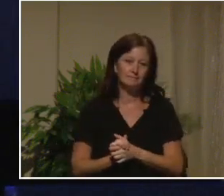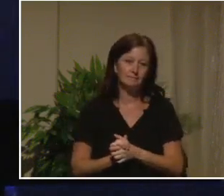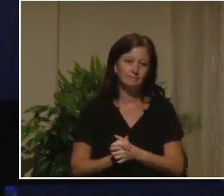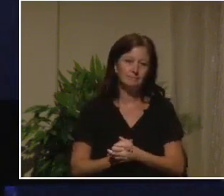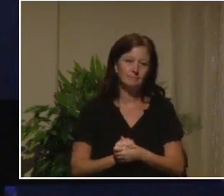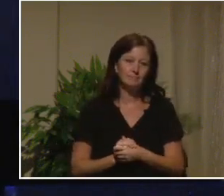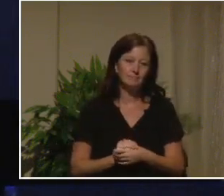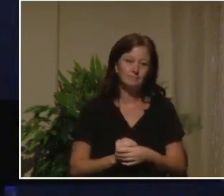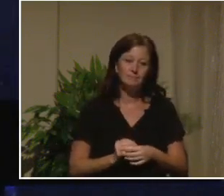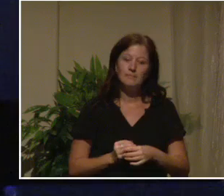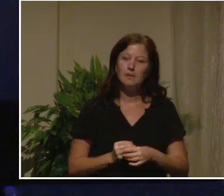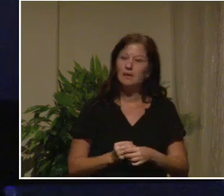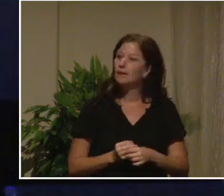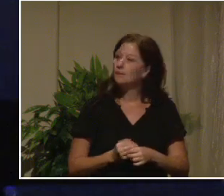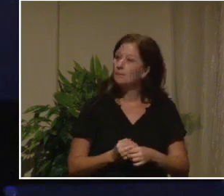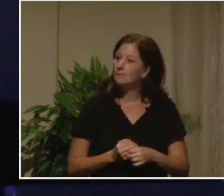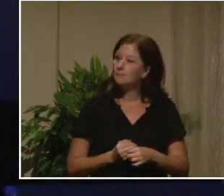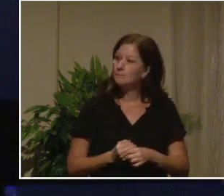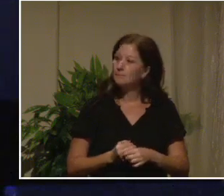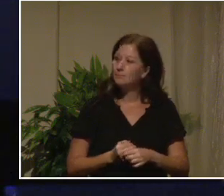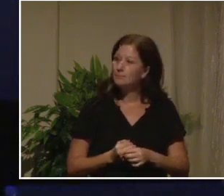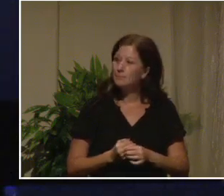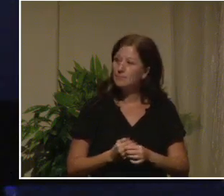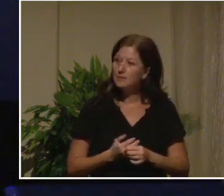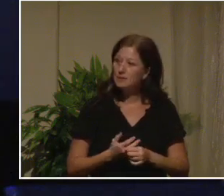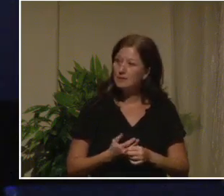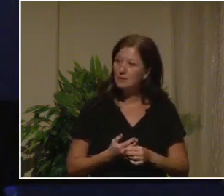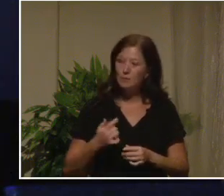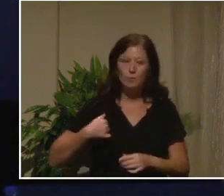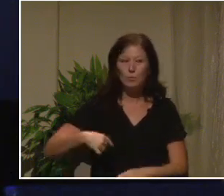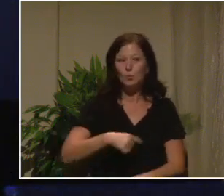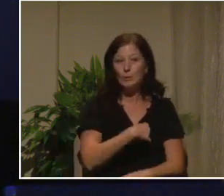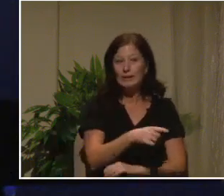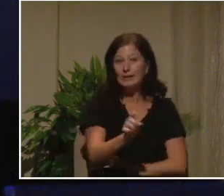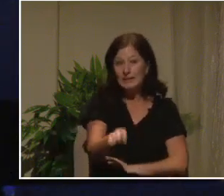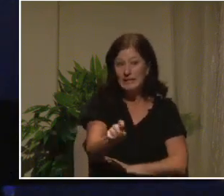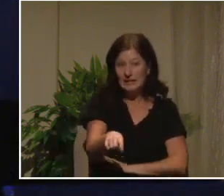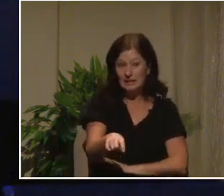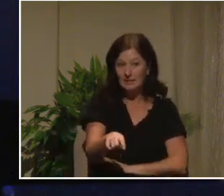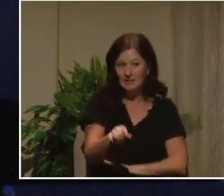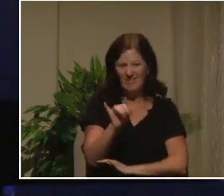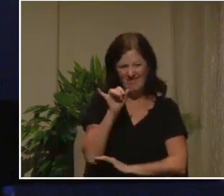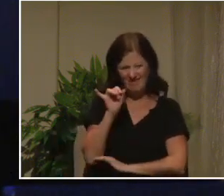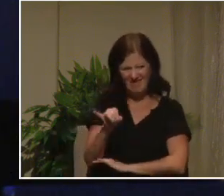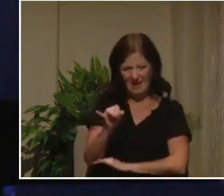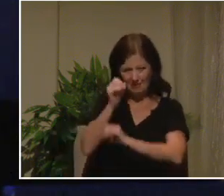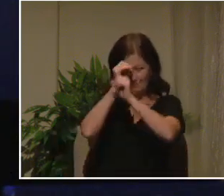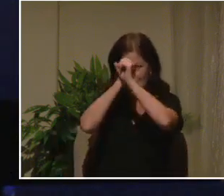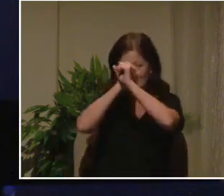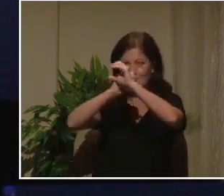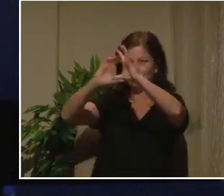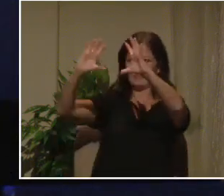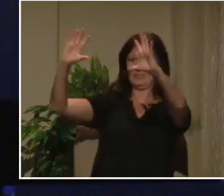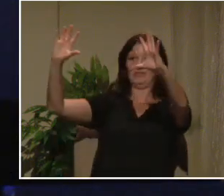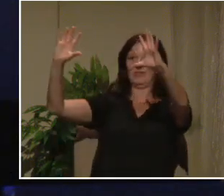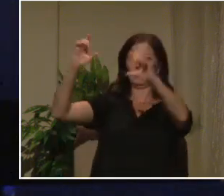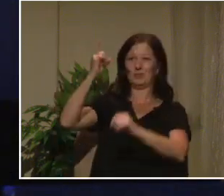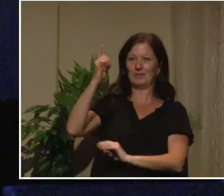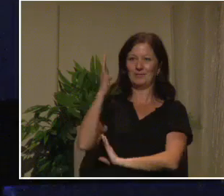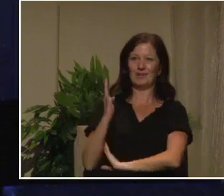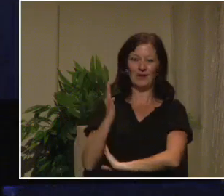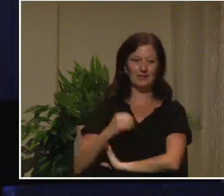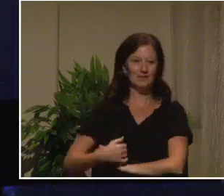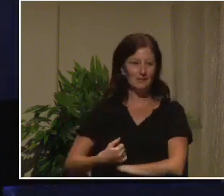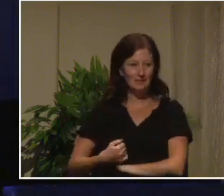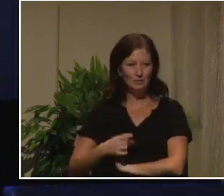Now, we need this view of God, which truly is